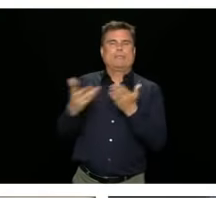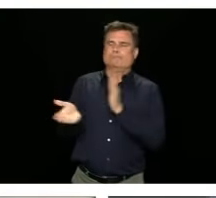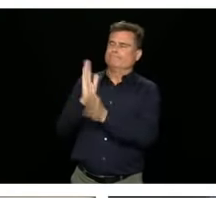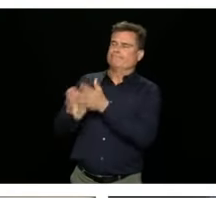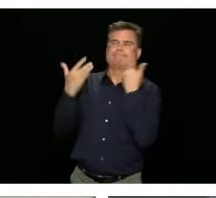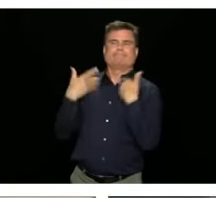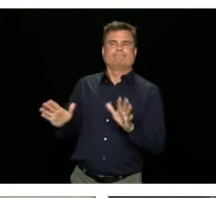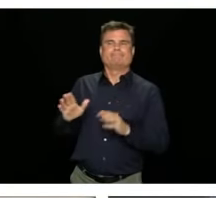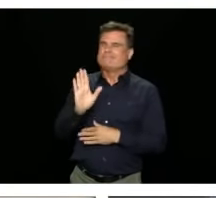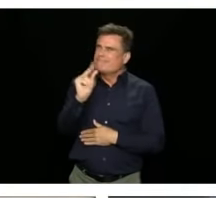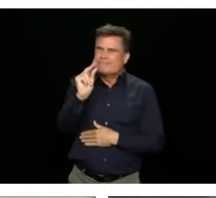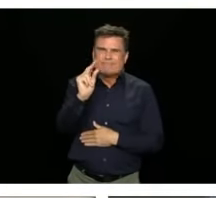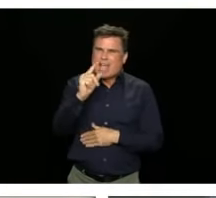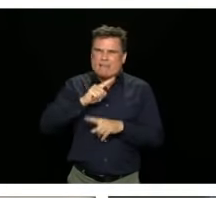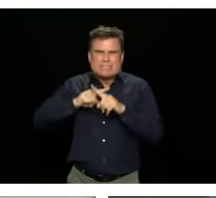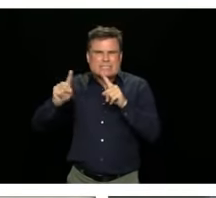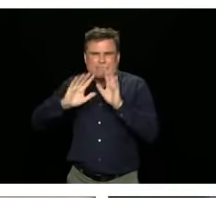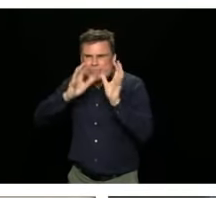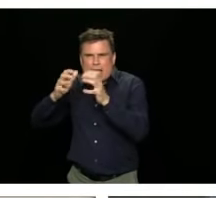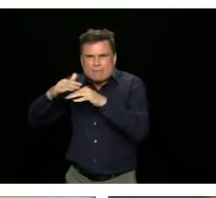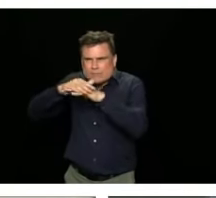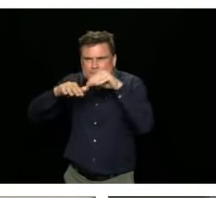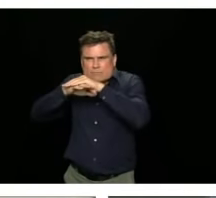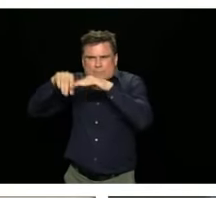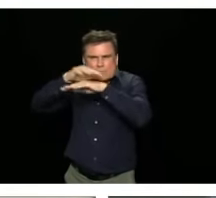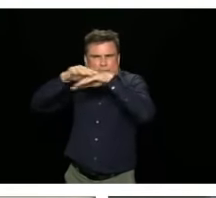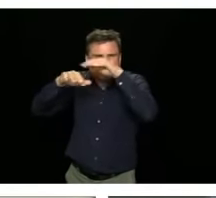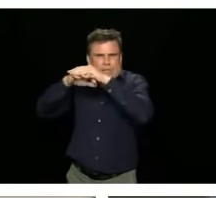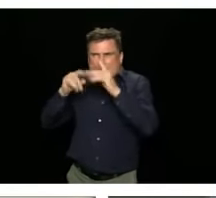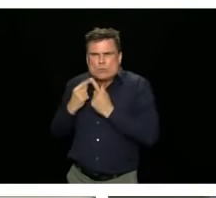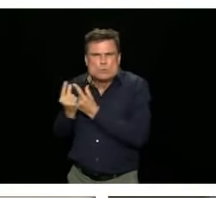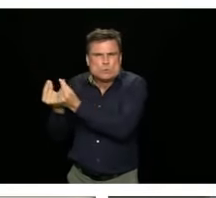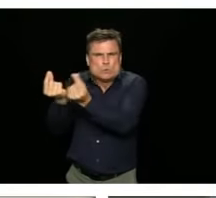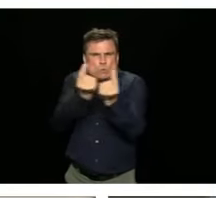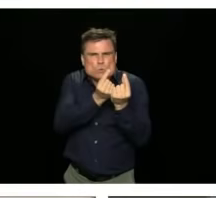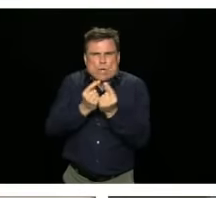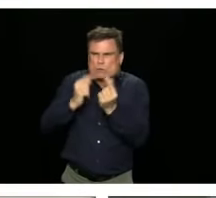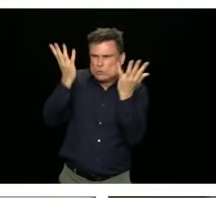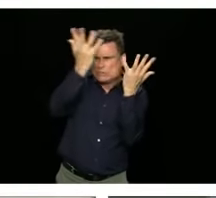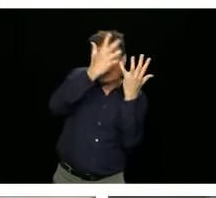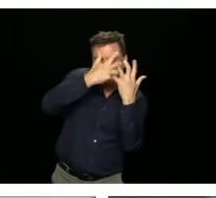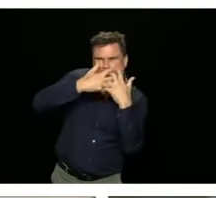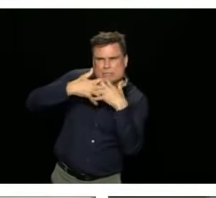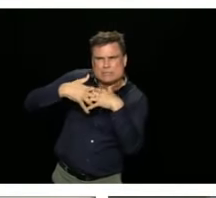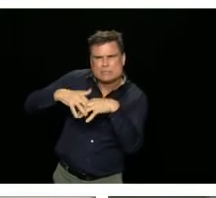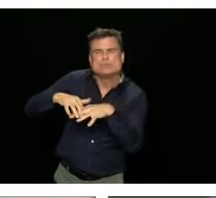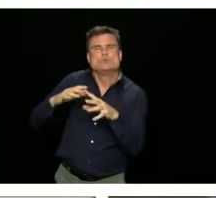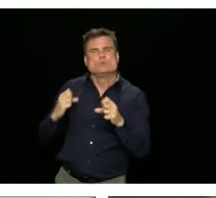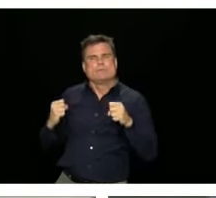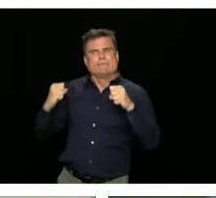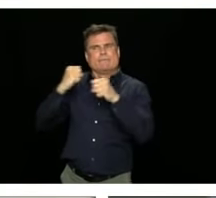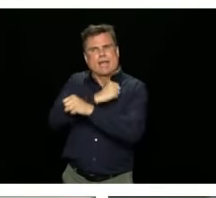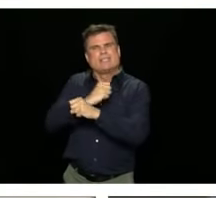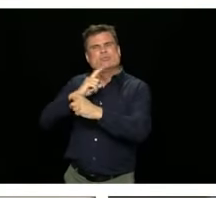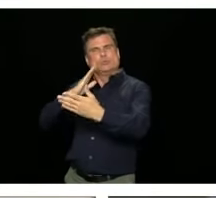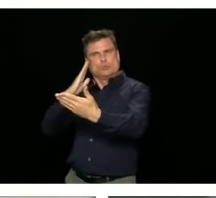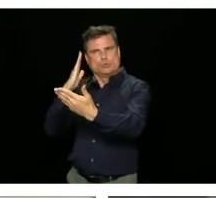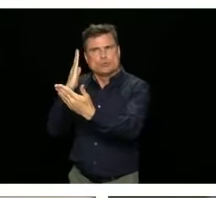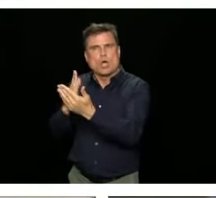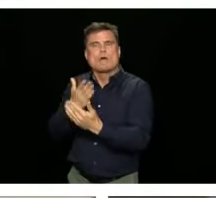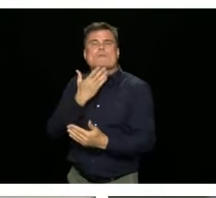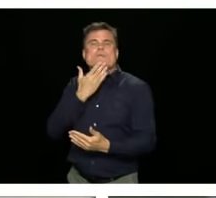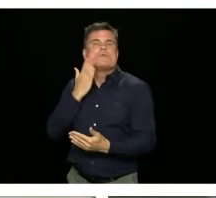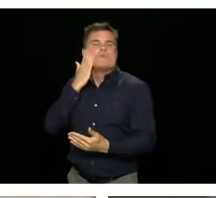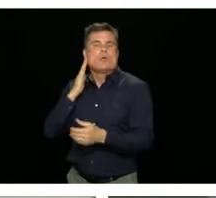which racism, and I would add, in echoing Dr. Torre's words from the beginning, colonialism, are an